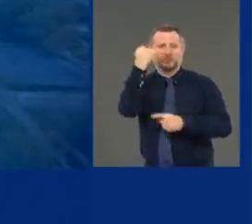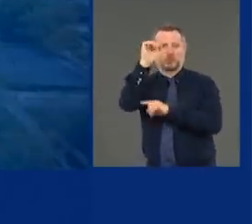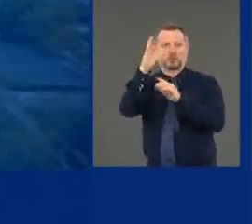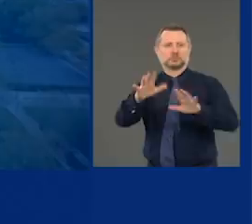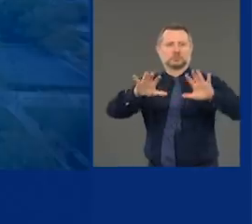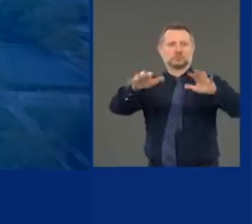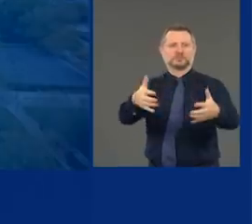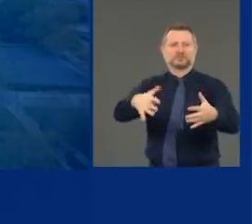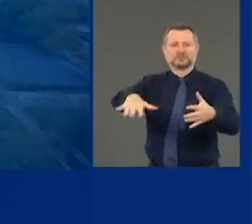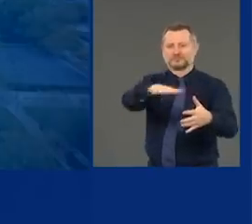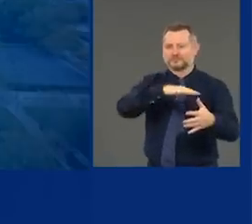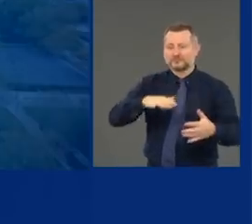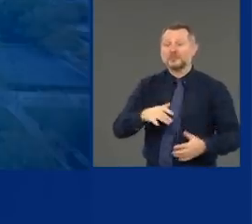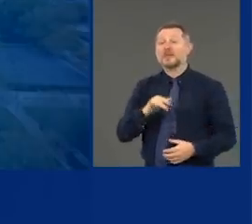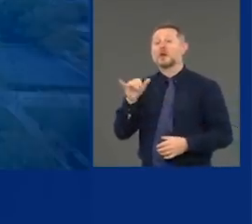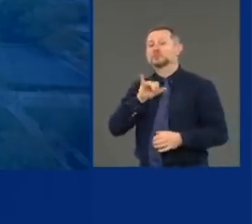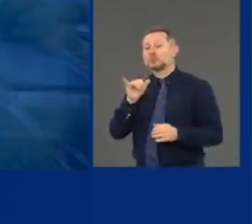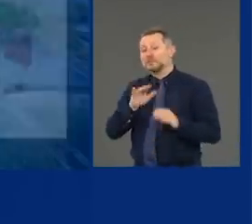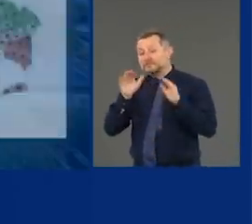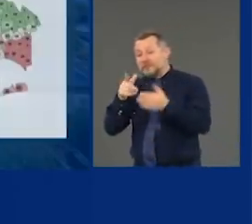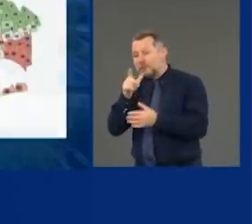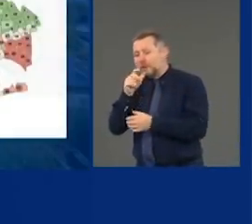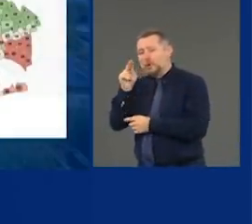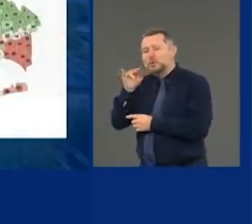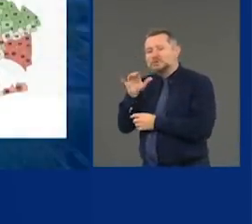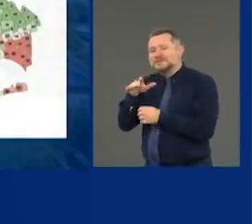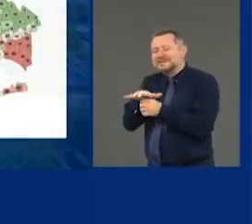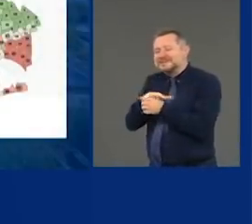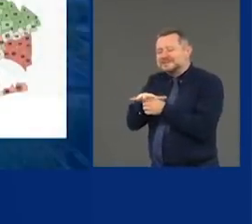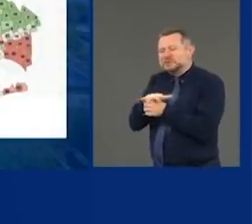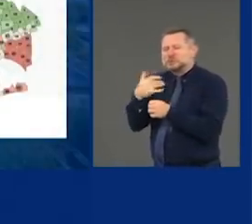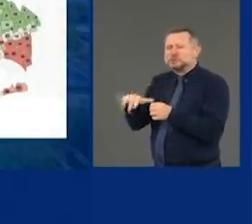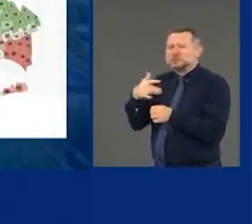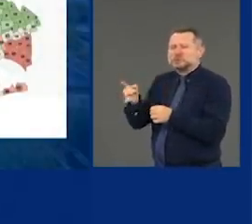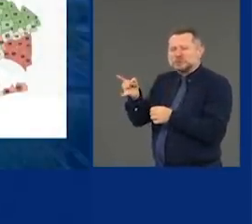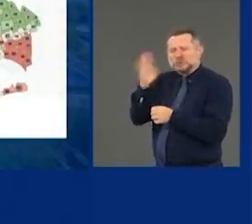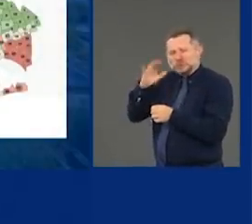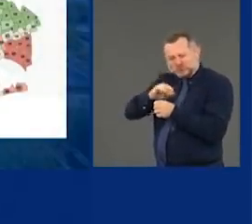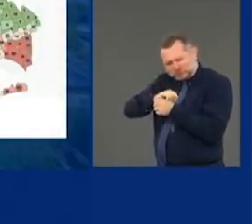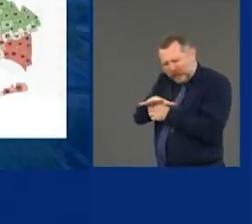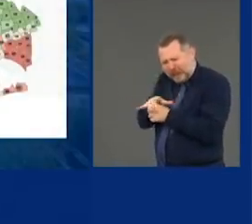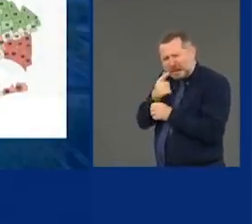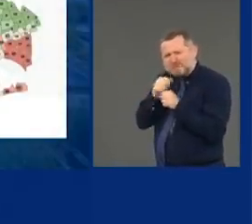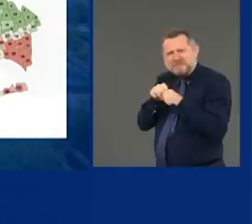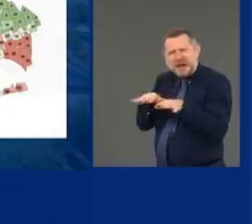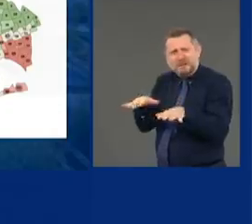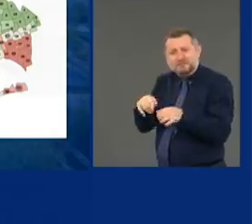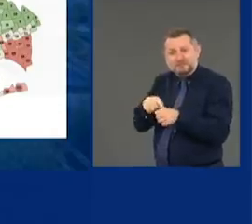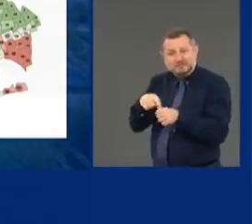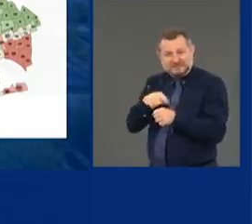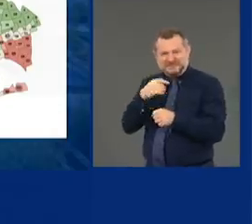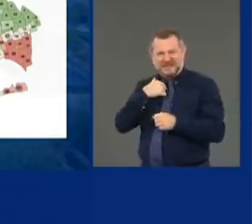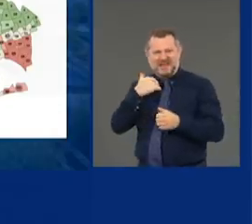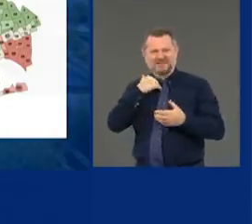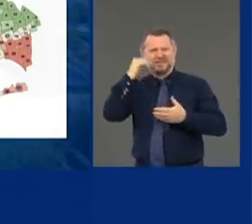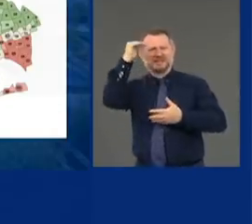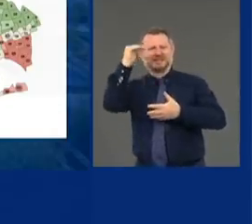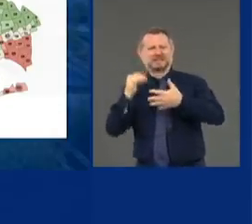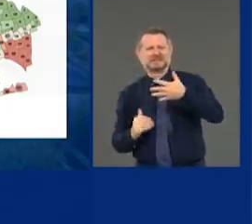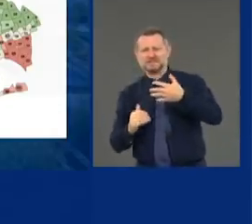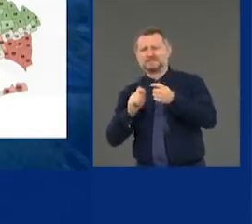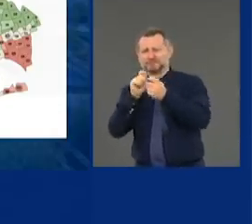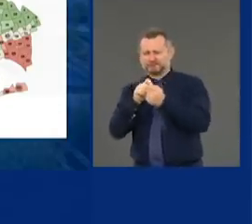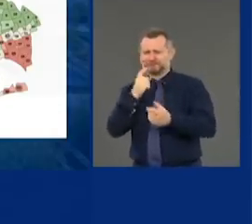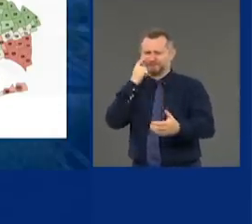also focusing on the hotspot neighborhoods in New York. These are zip codes where we